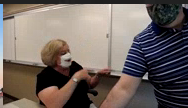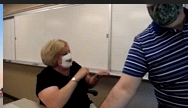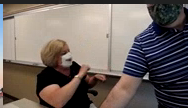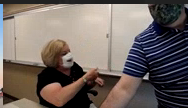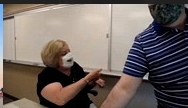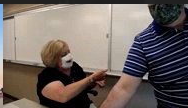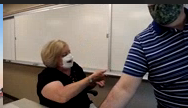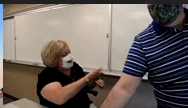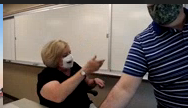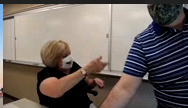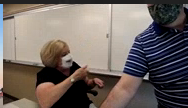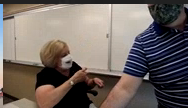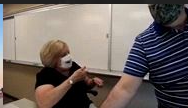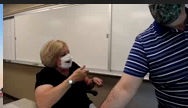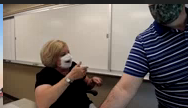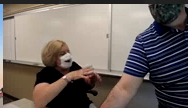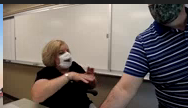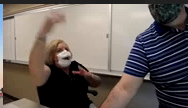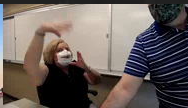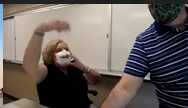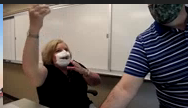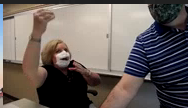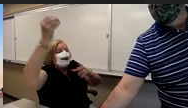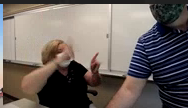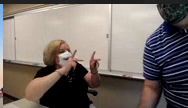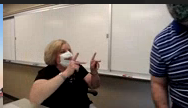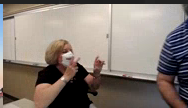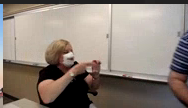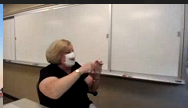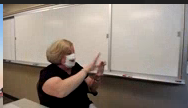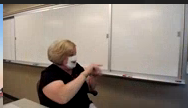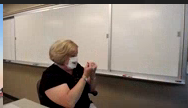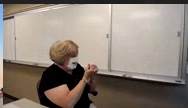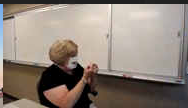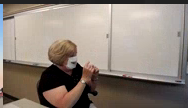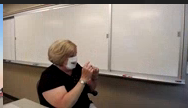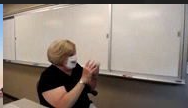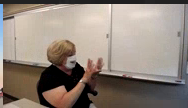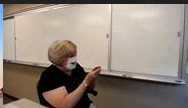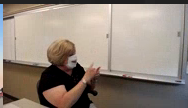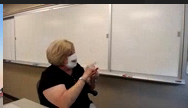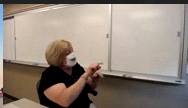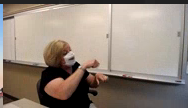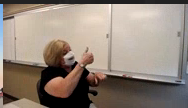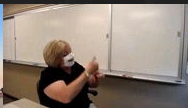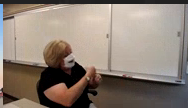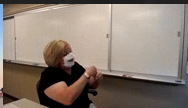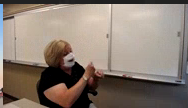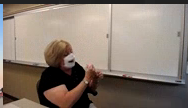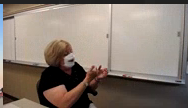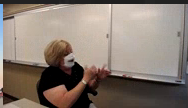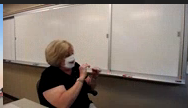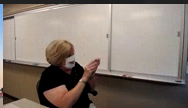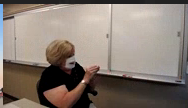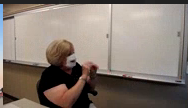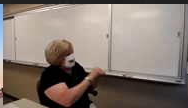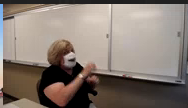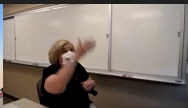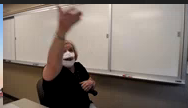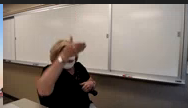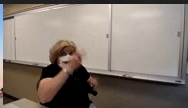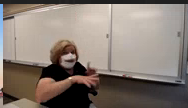external people to a meeting. So when you set create a new meeting, you can invite people